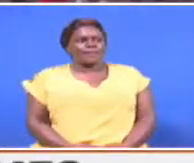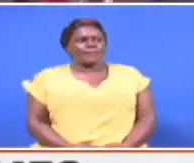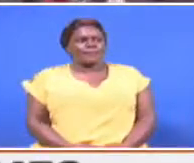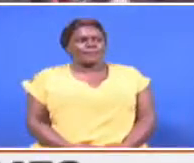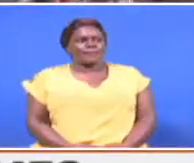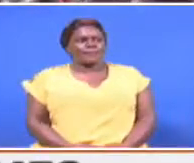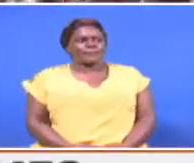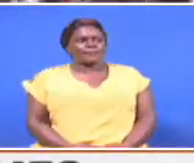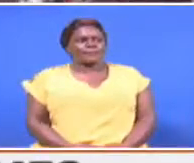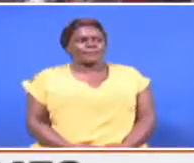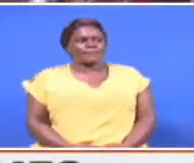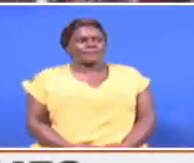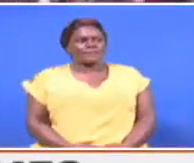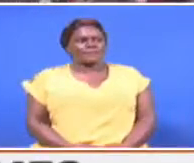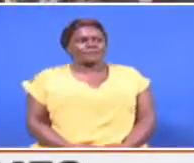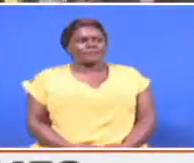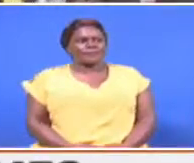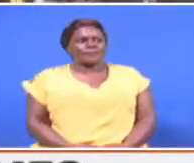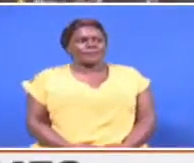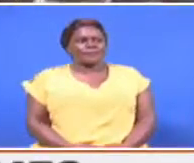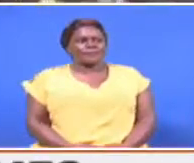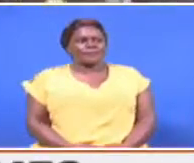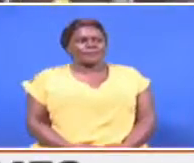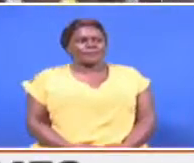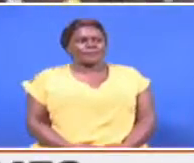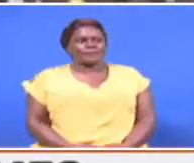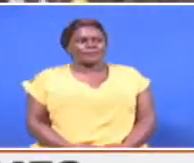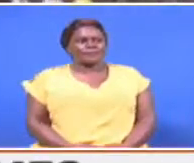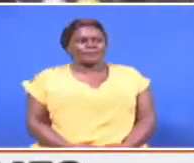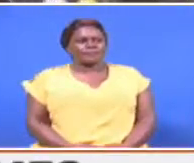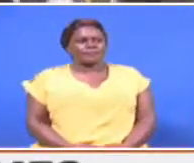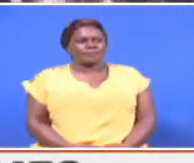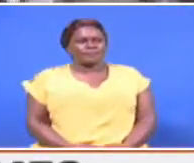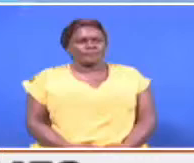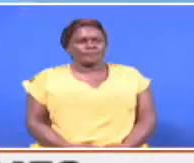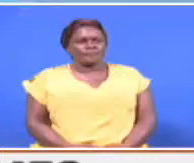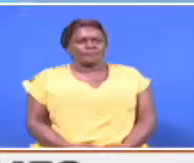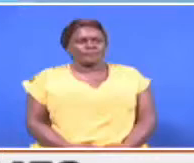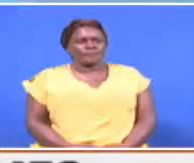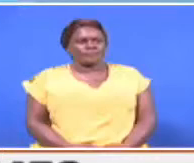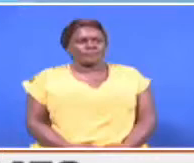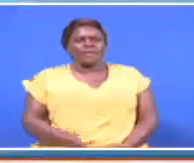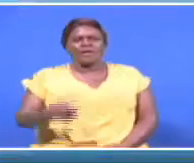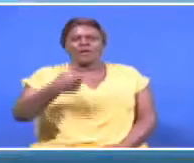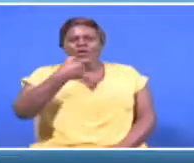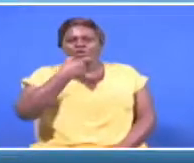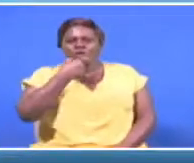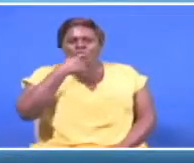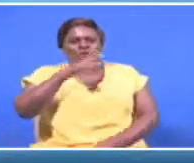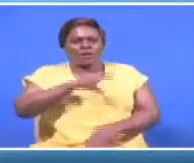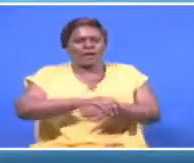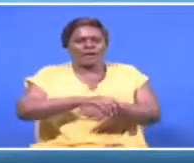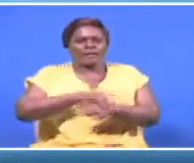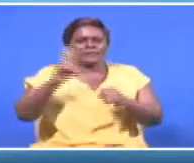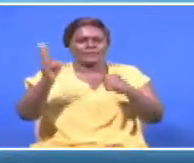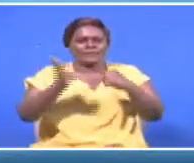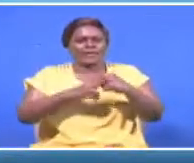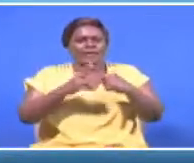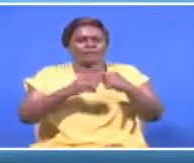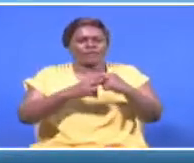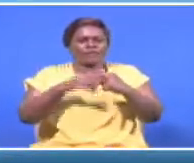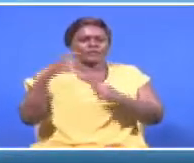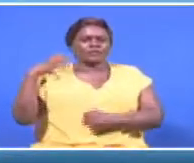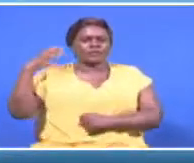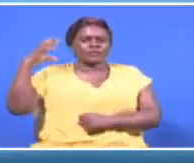African Sports from Bohungu Stadium in Kakamega County. And Gor Mahia have bagged their 7th FKF